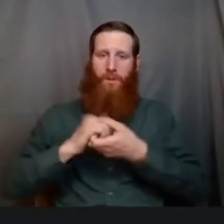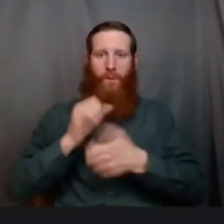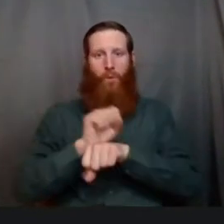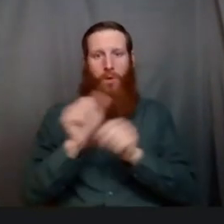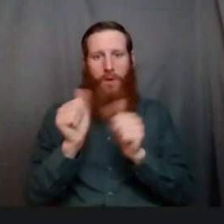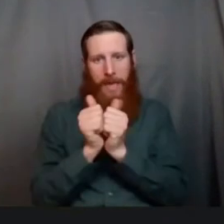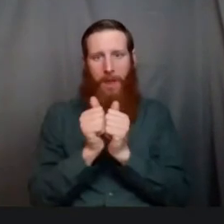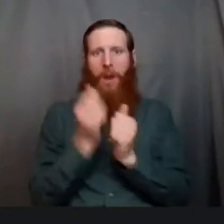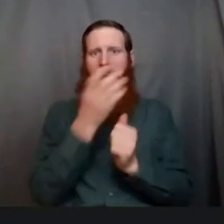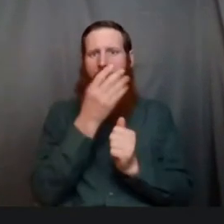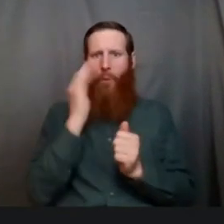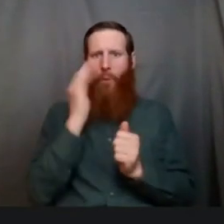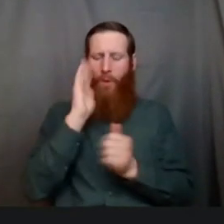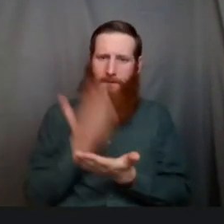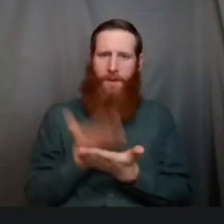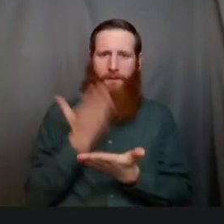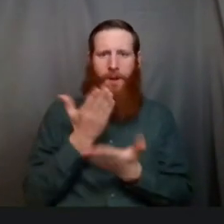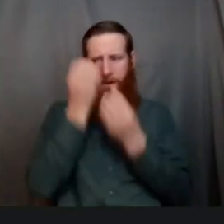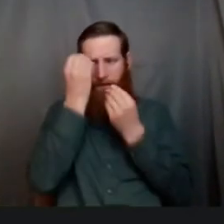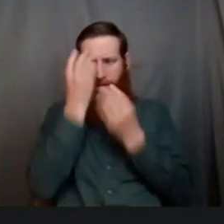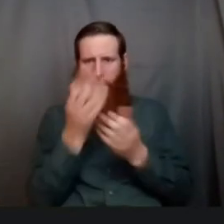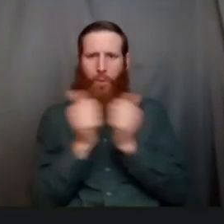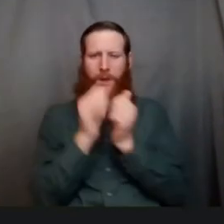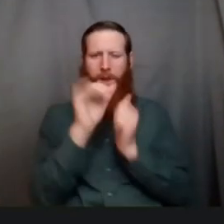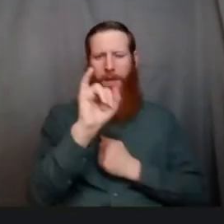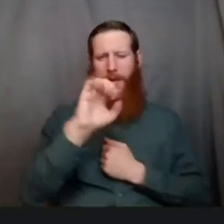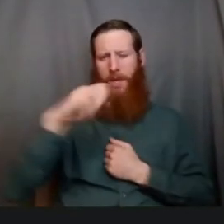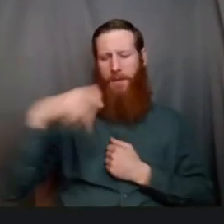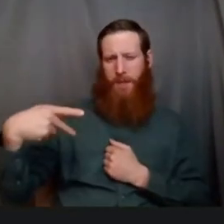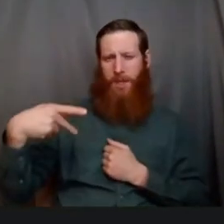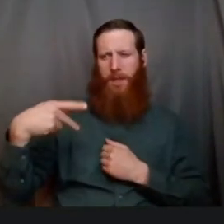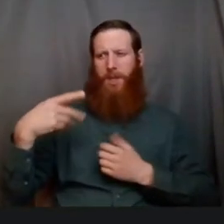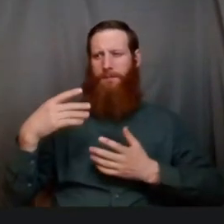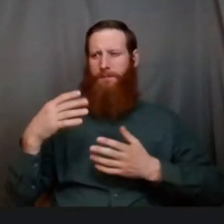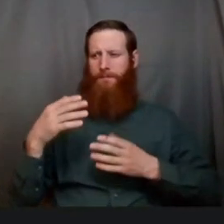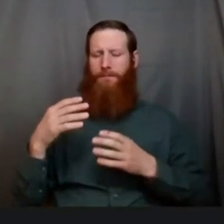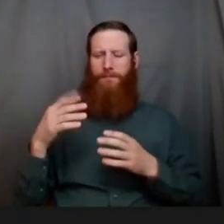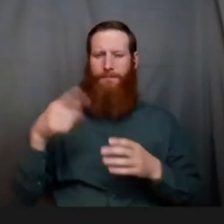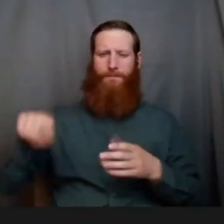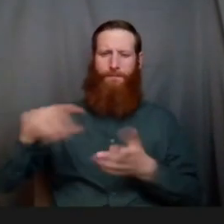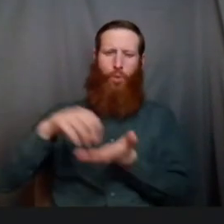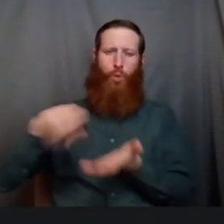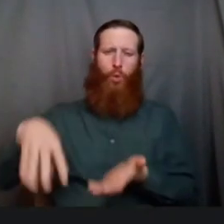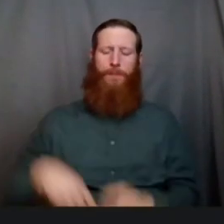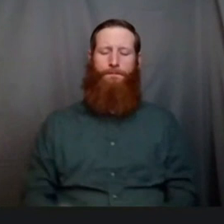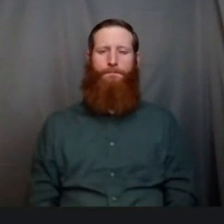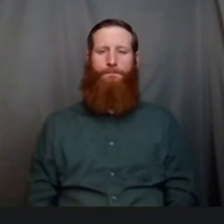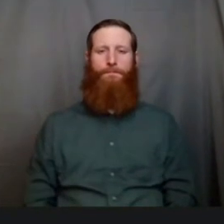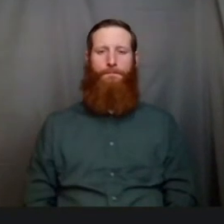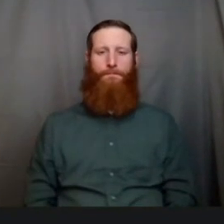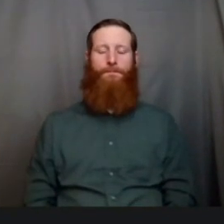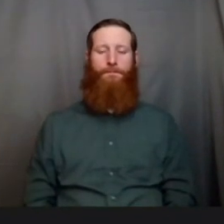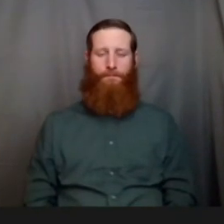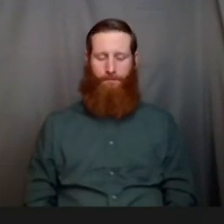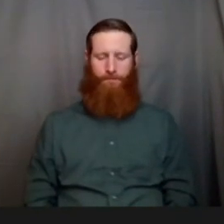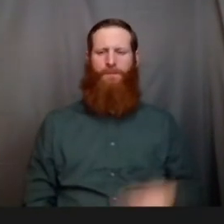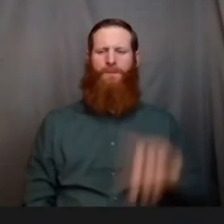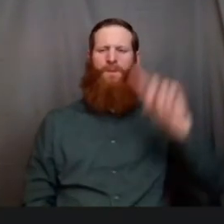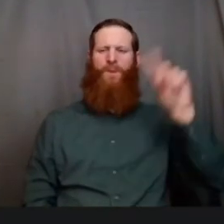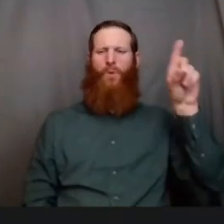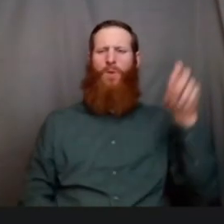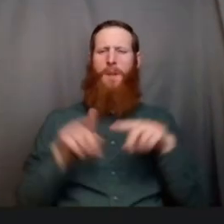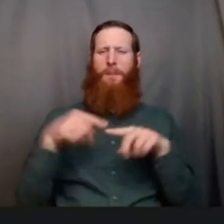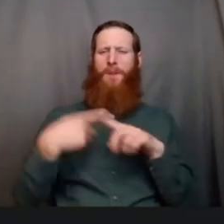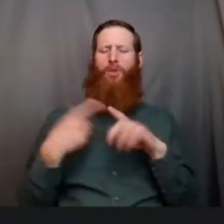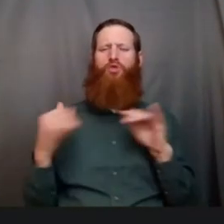that information with their IEP, the students with IEPs. And then there's a question about recess and use